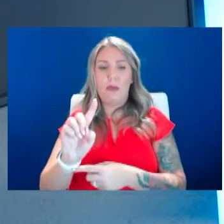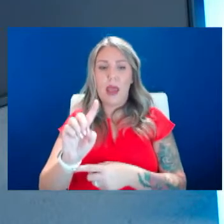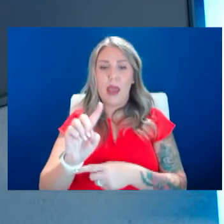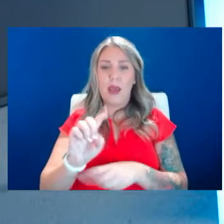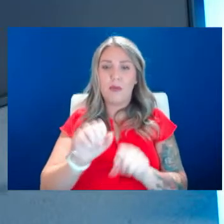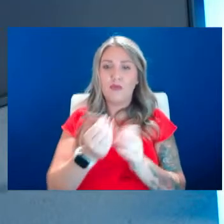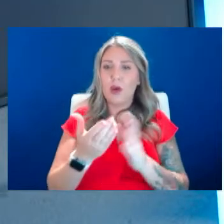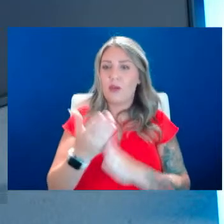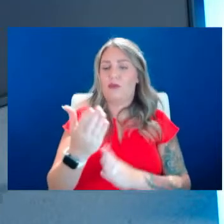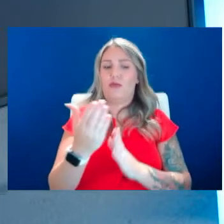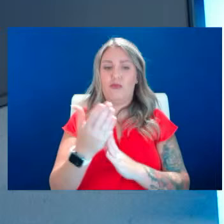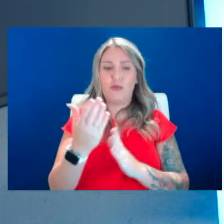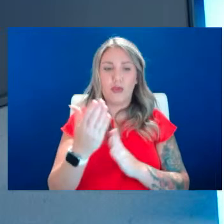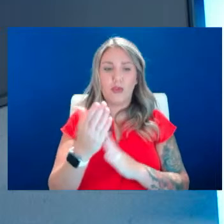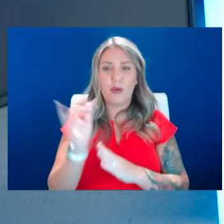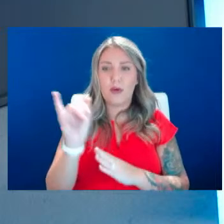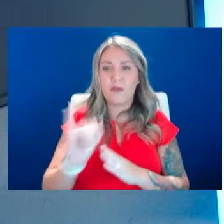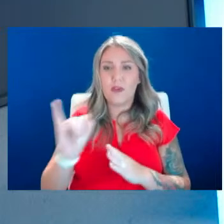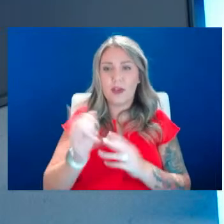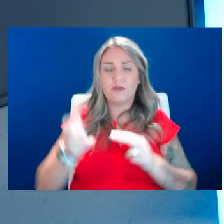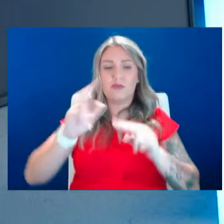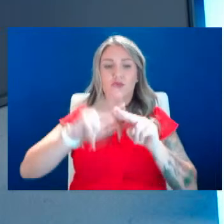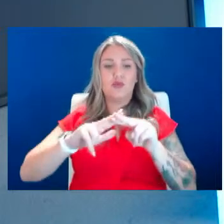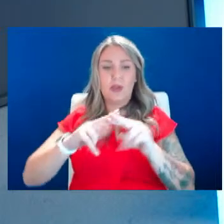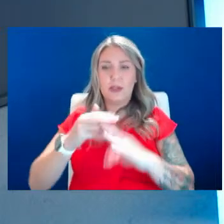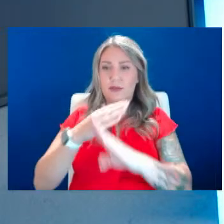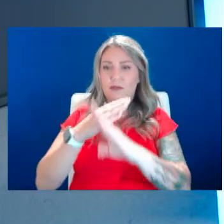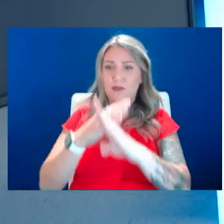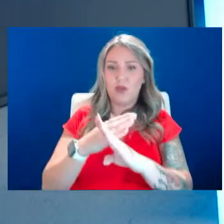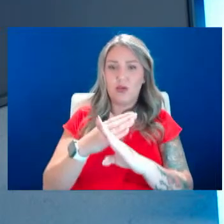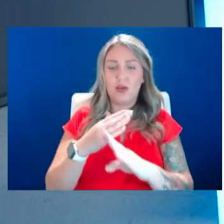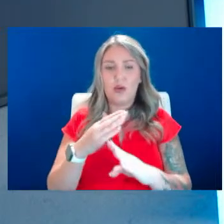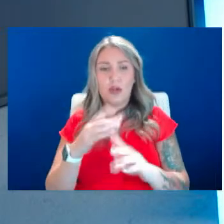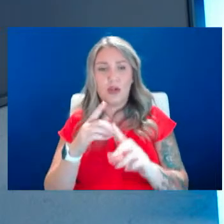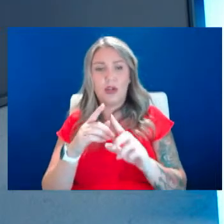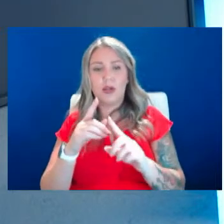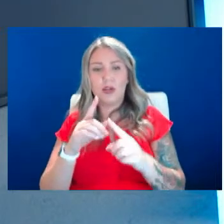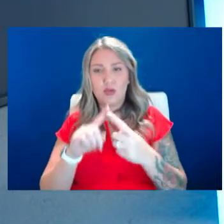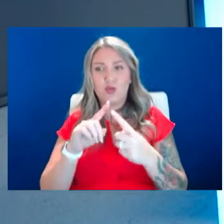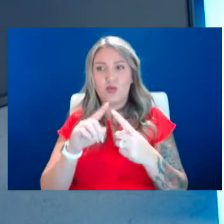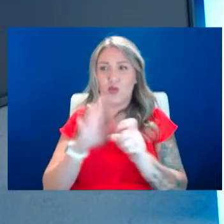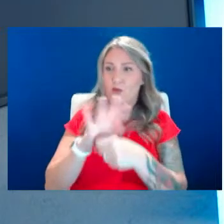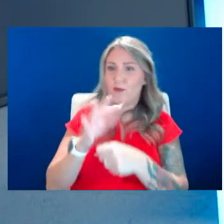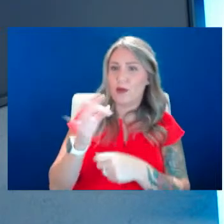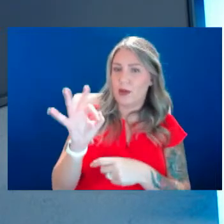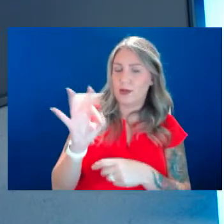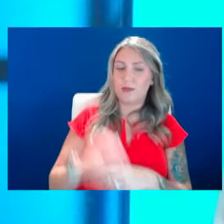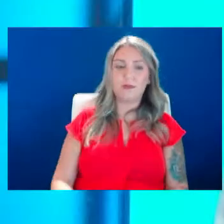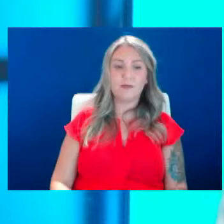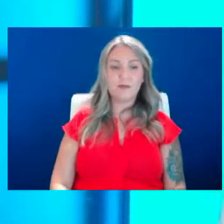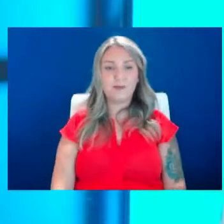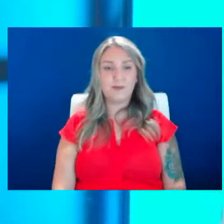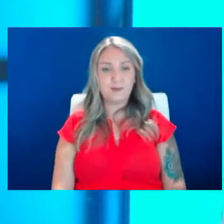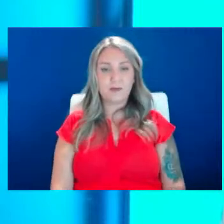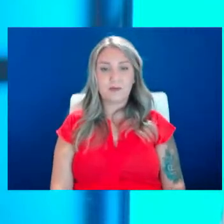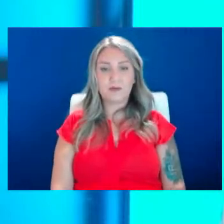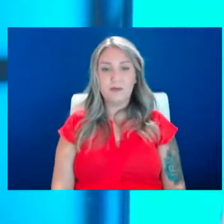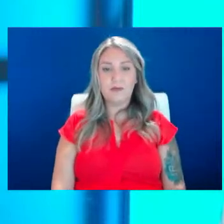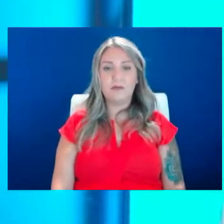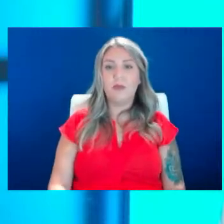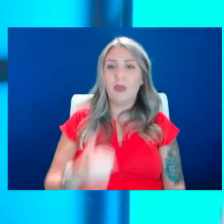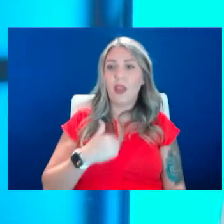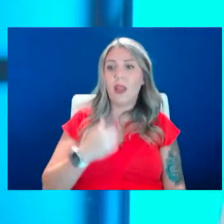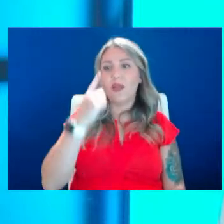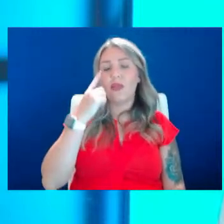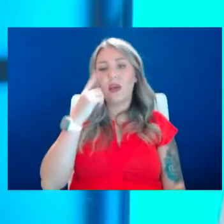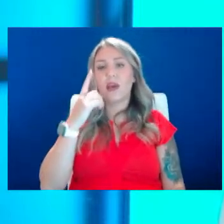to COVID-19. I feel like we've talked about this before. Let's go over it again. Yeah, I mean, and I think the word